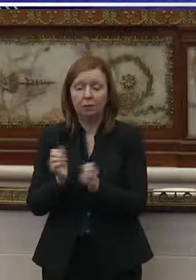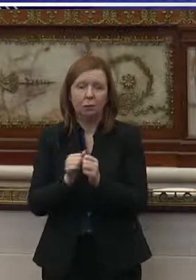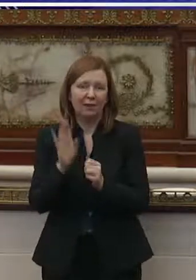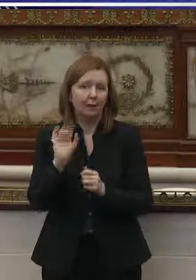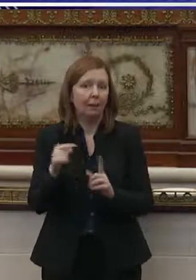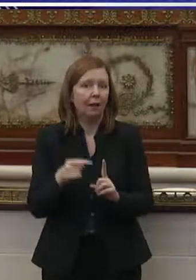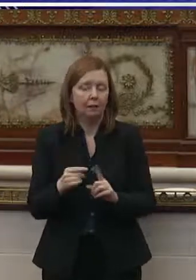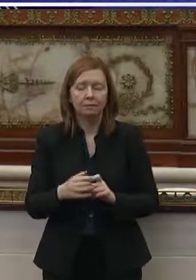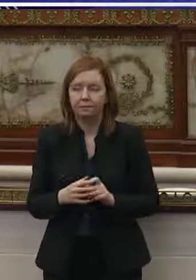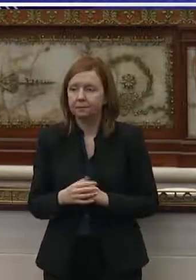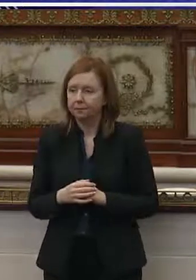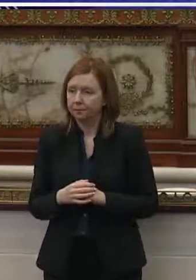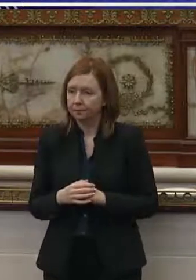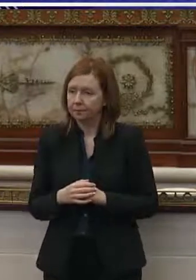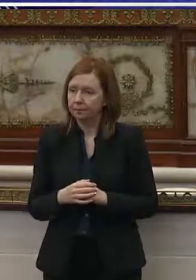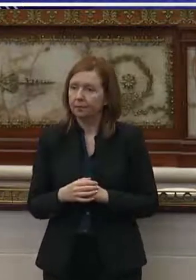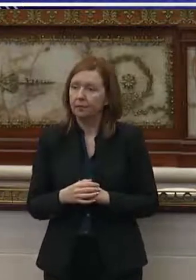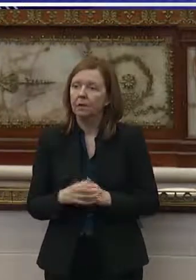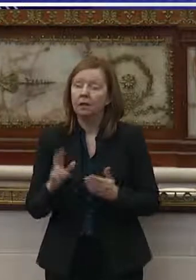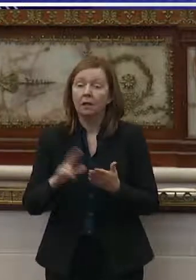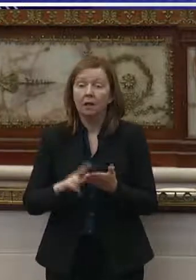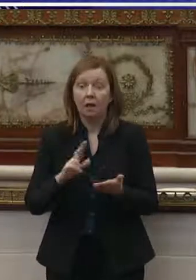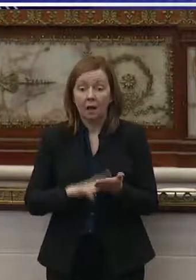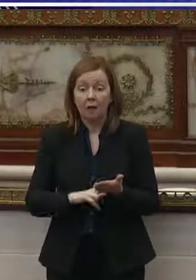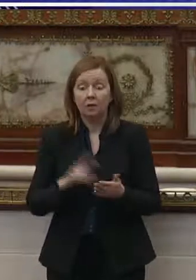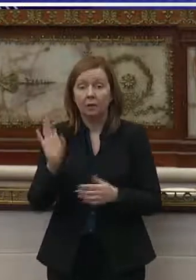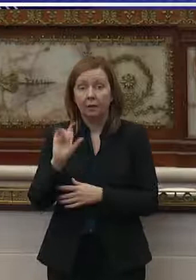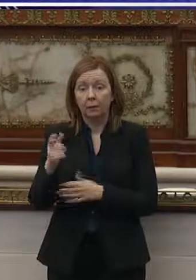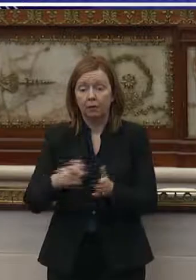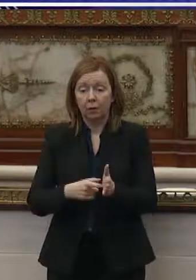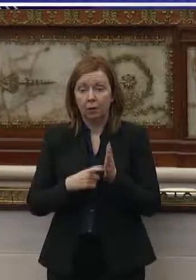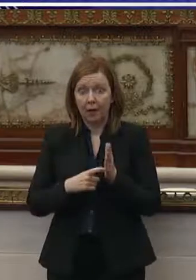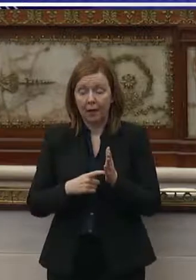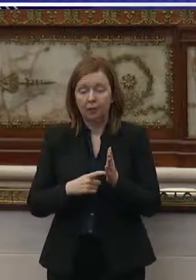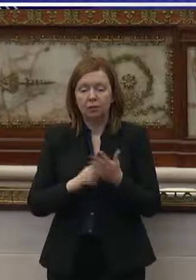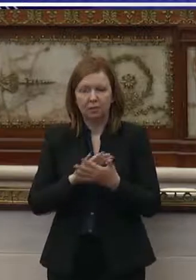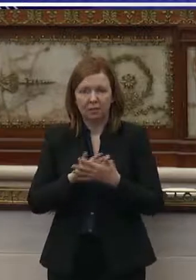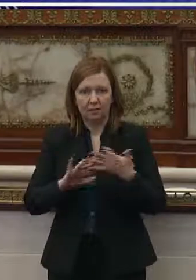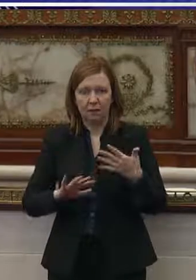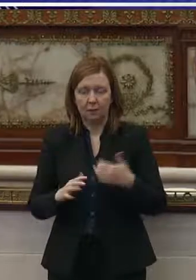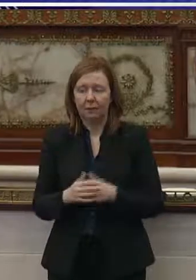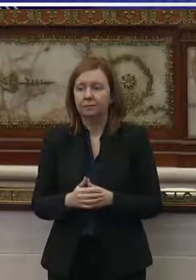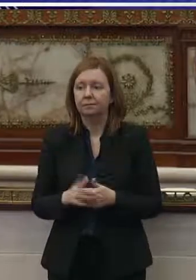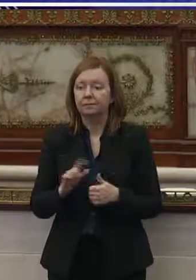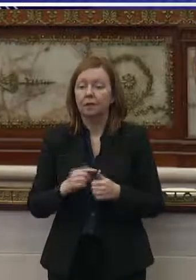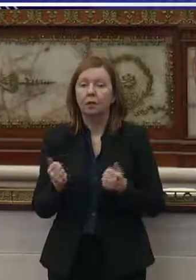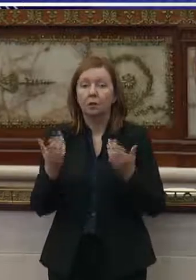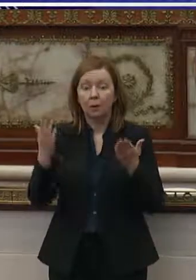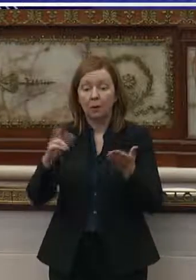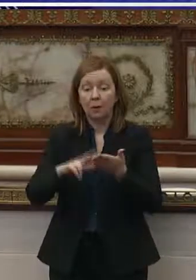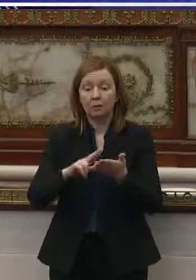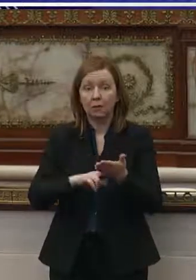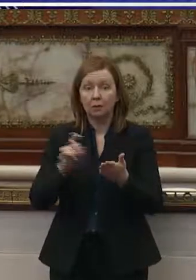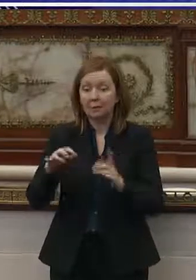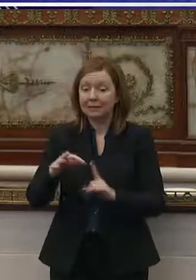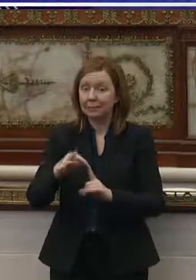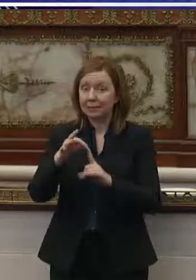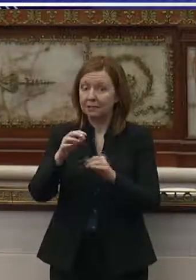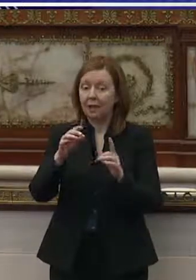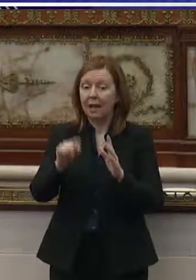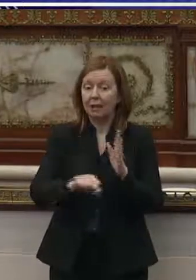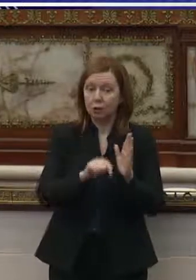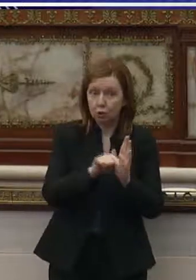bill. For these contracts, the bill would require the following. The proposed contract must specify the terms